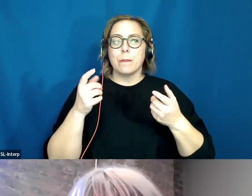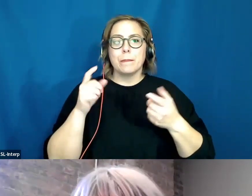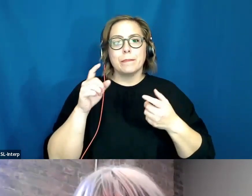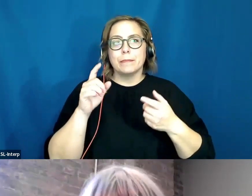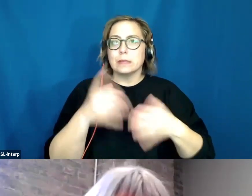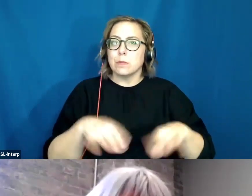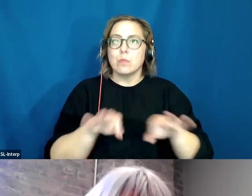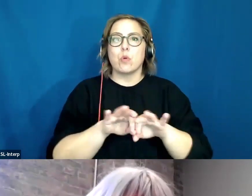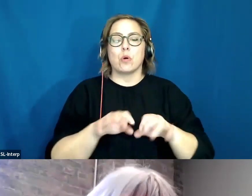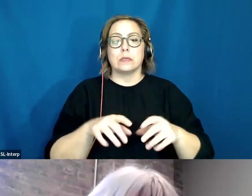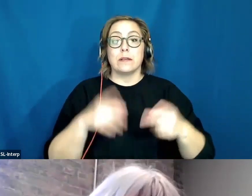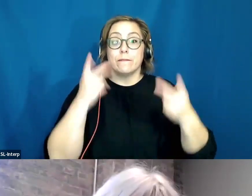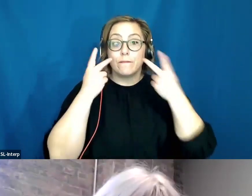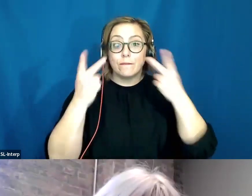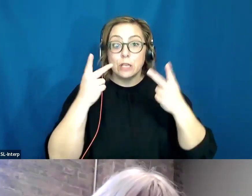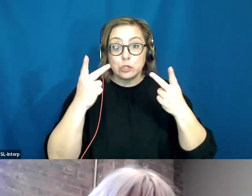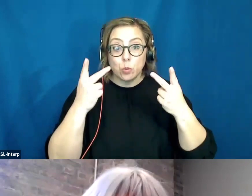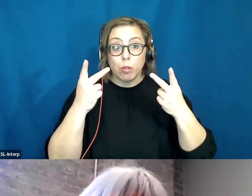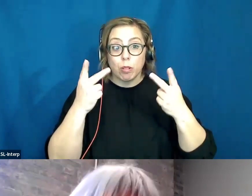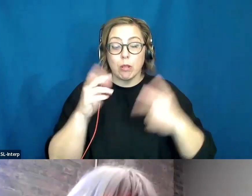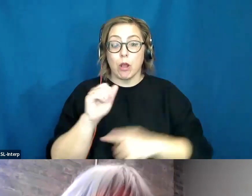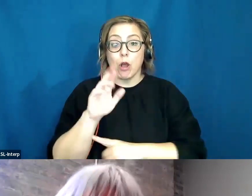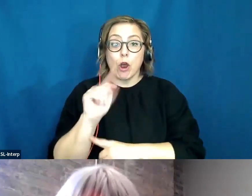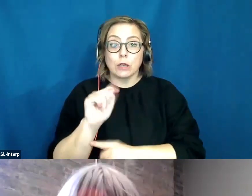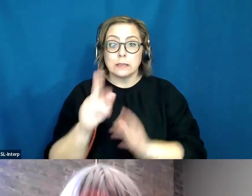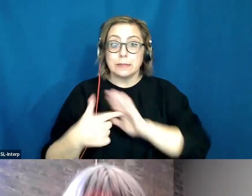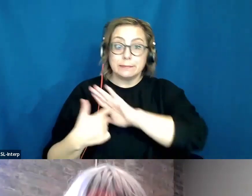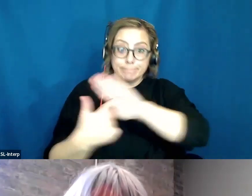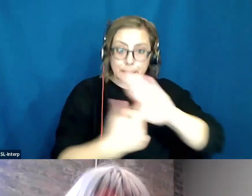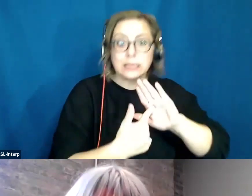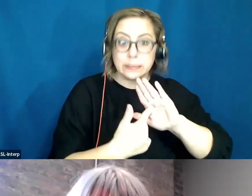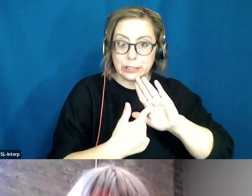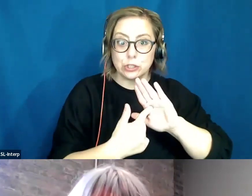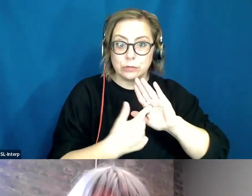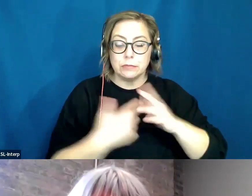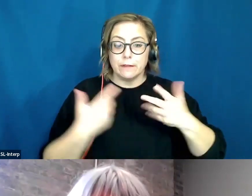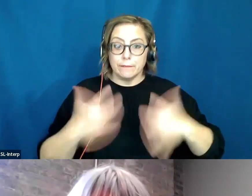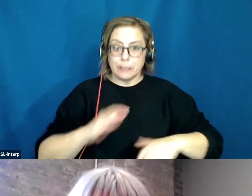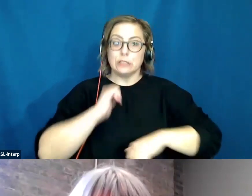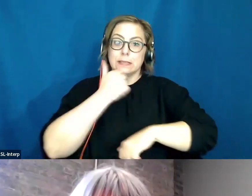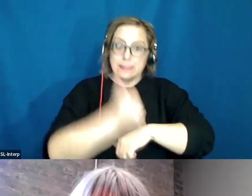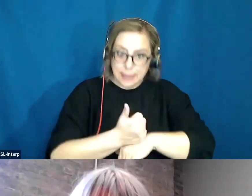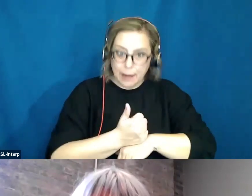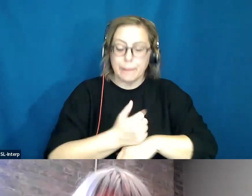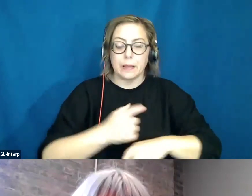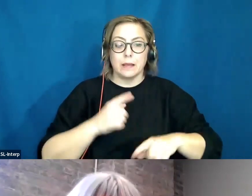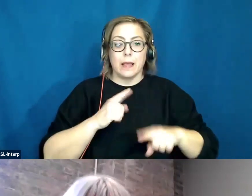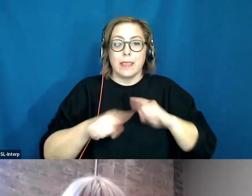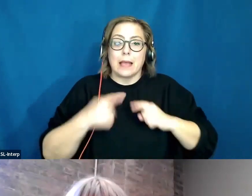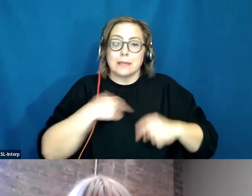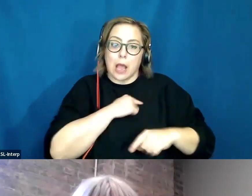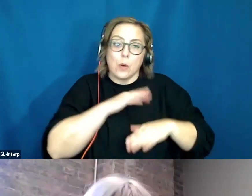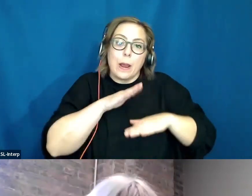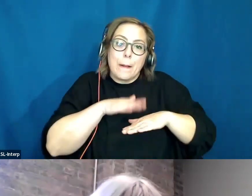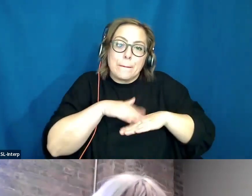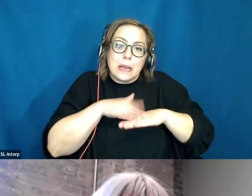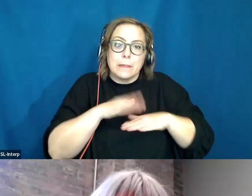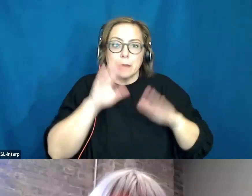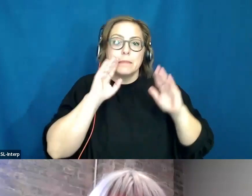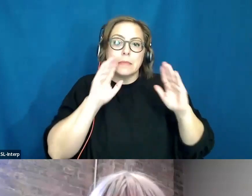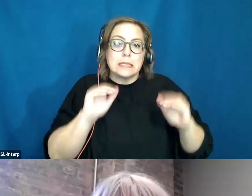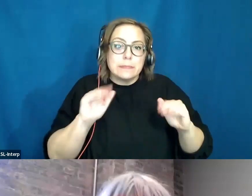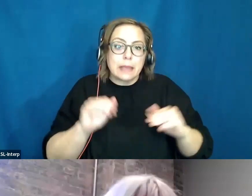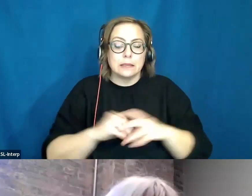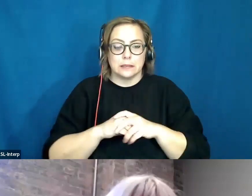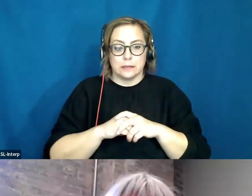in the visual arts, that would mean an exhibition. So you've had that. That's what we look for at the minimum. If you're a literary